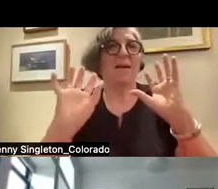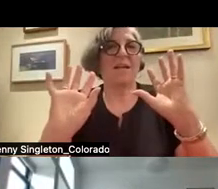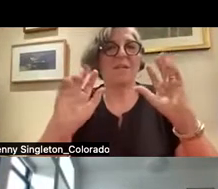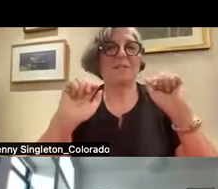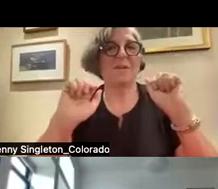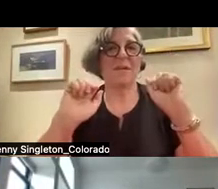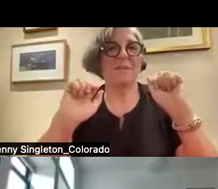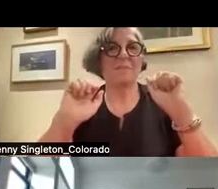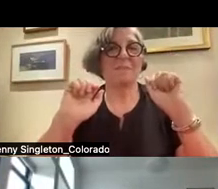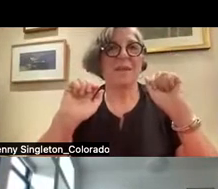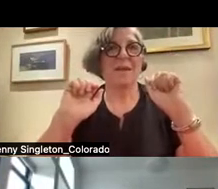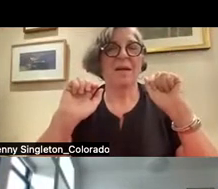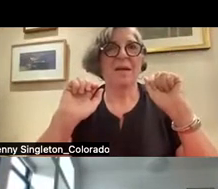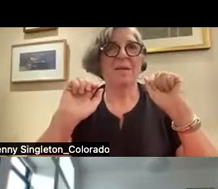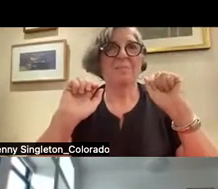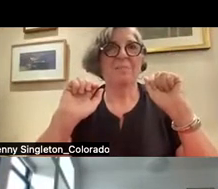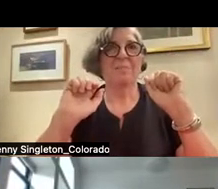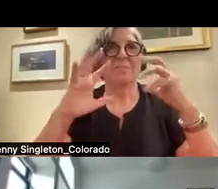that kind of